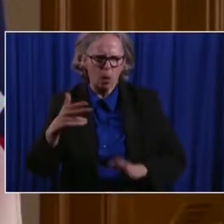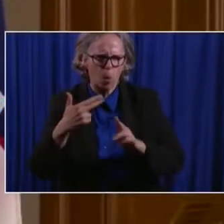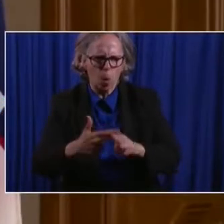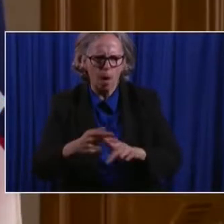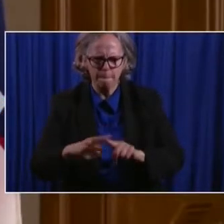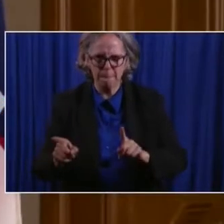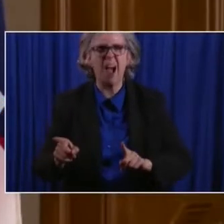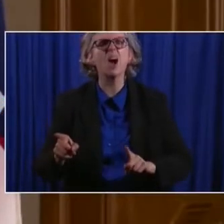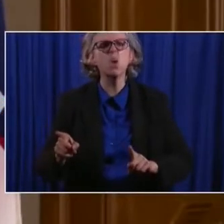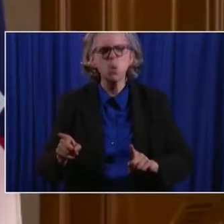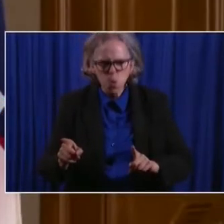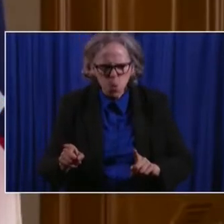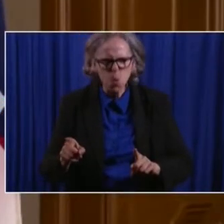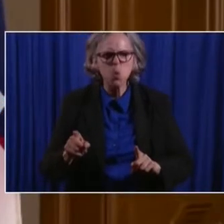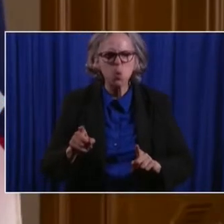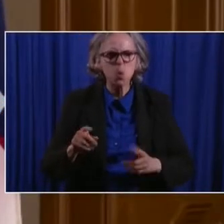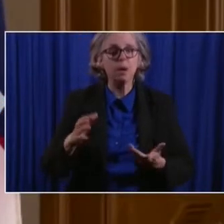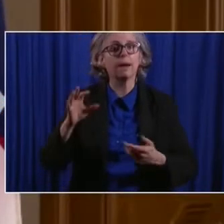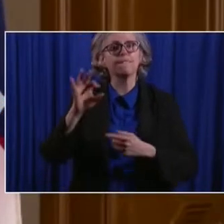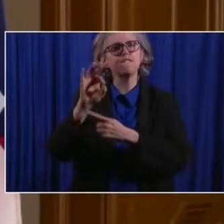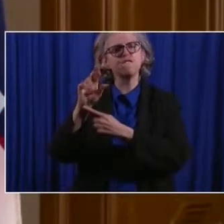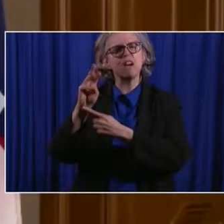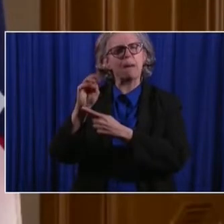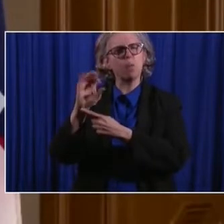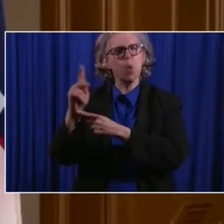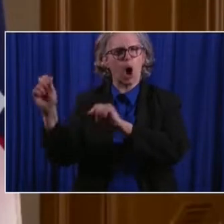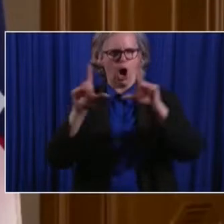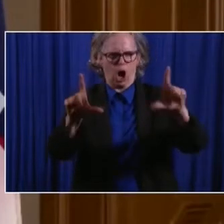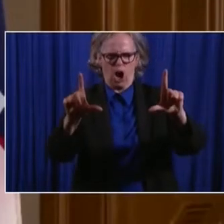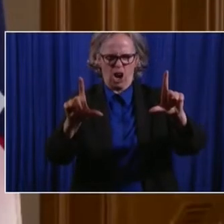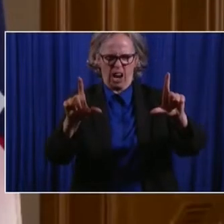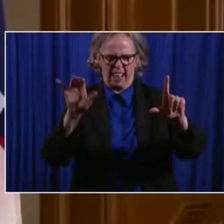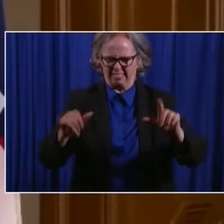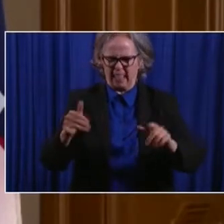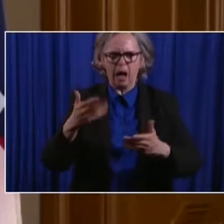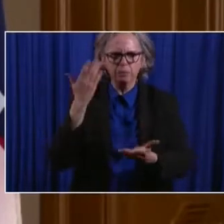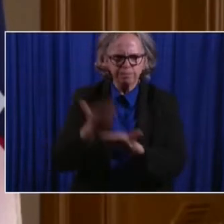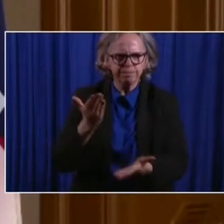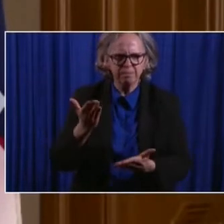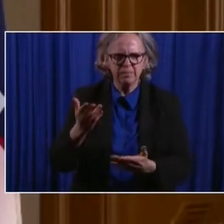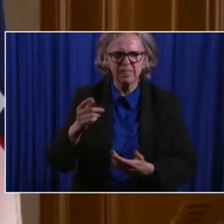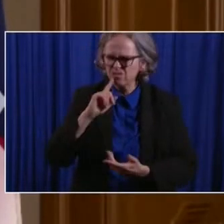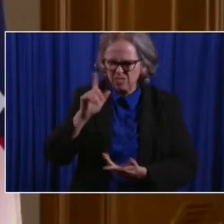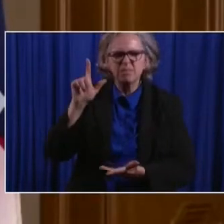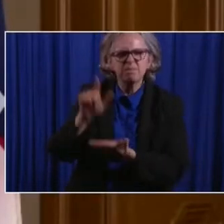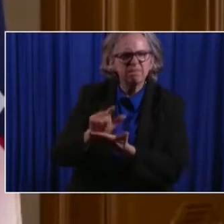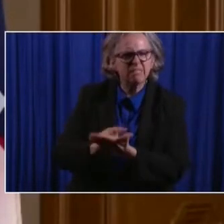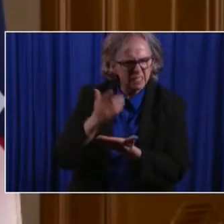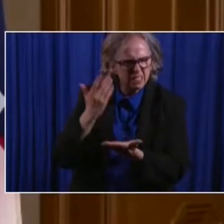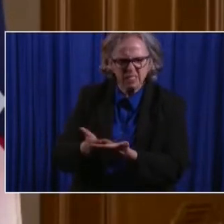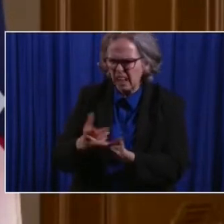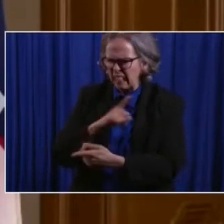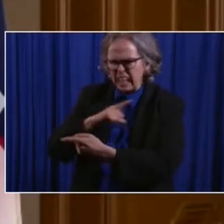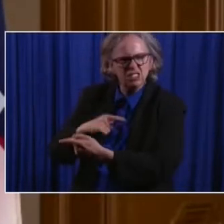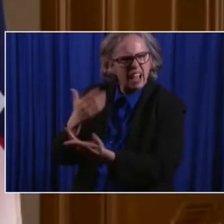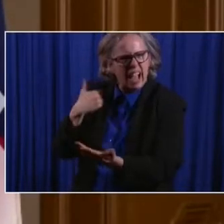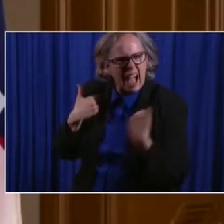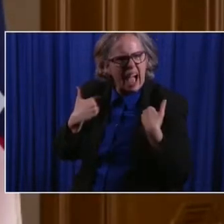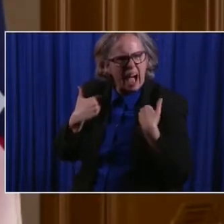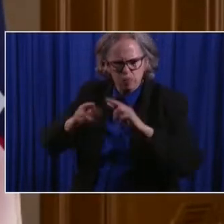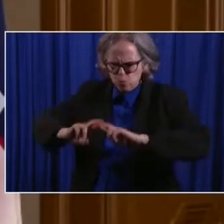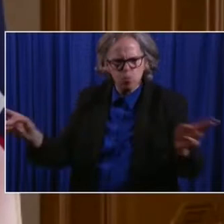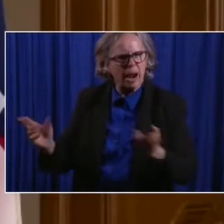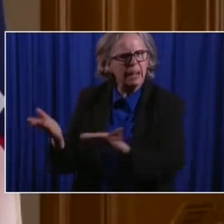framework is there, not just the framework, but the bill is there in front of the legislature to